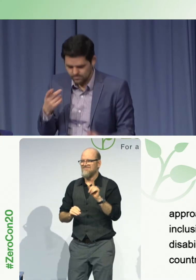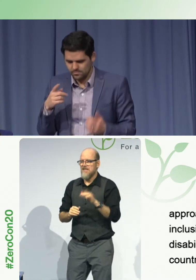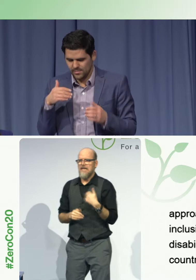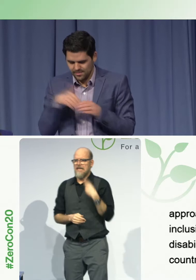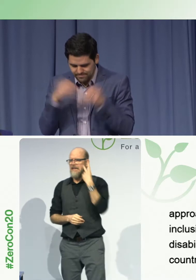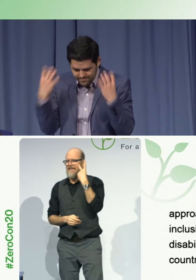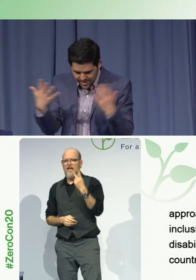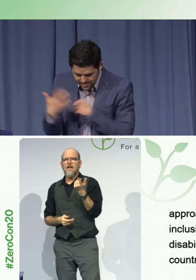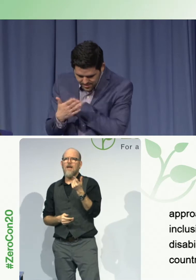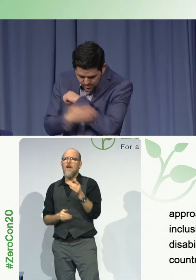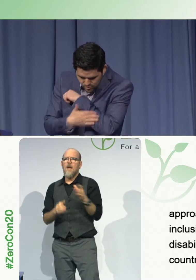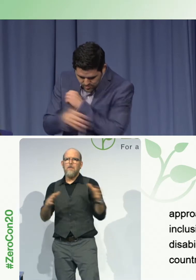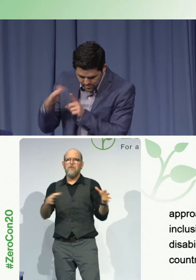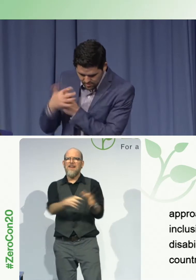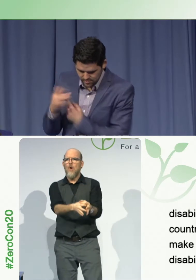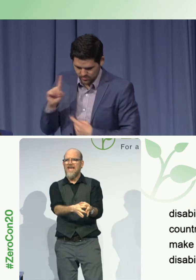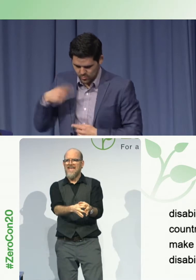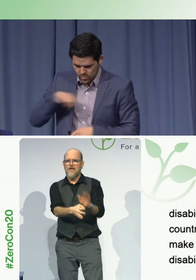are included in all contexts.